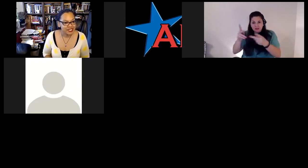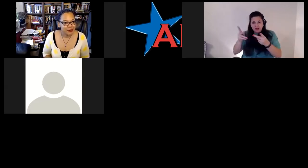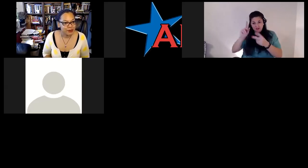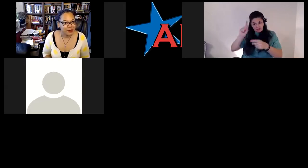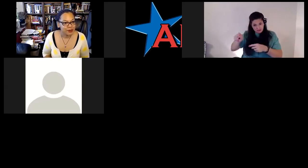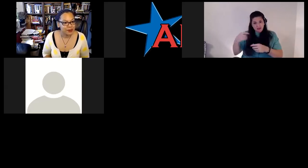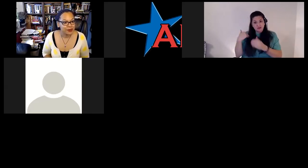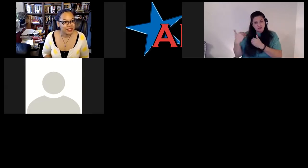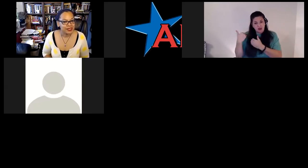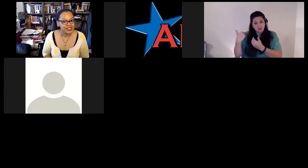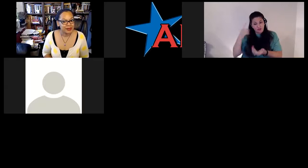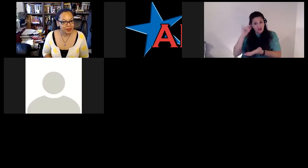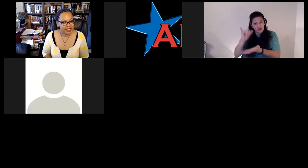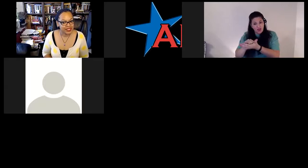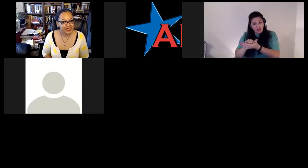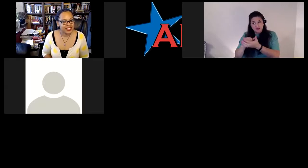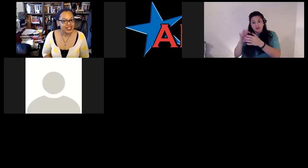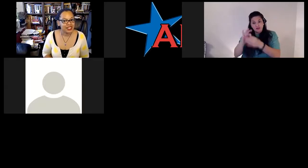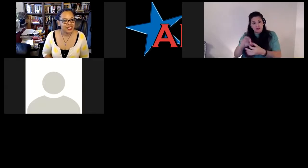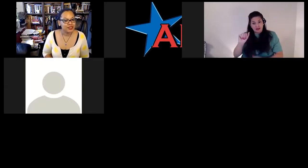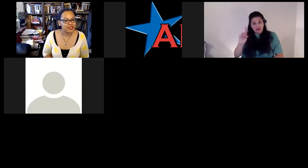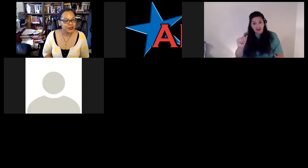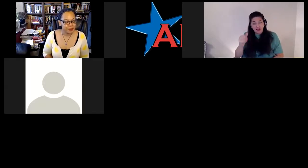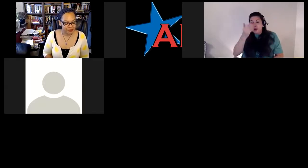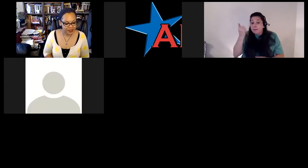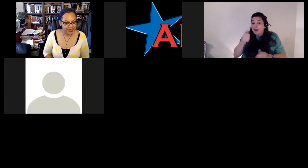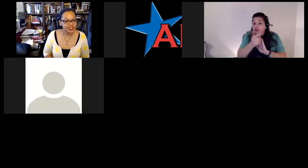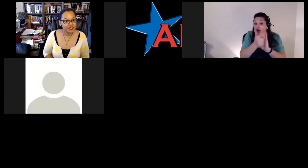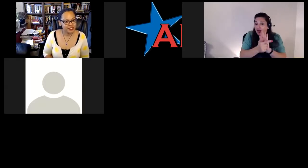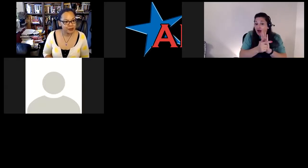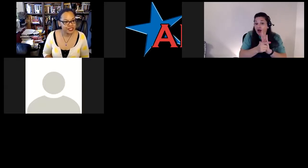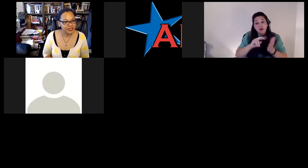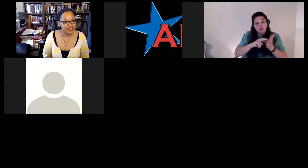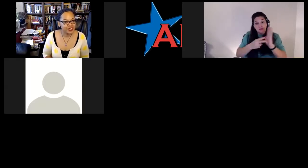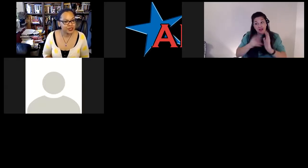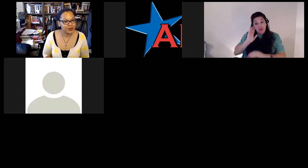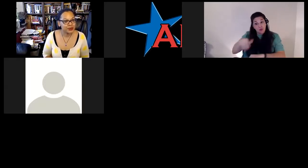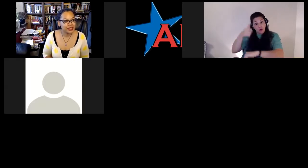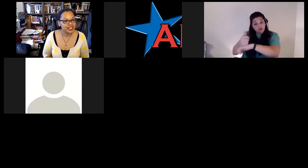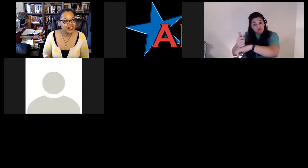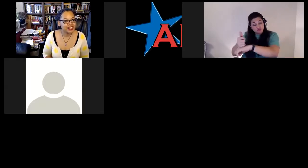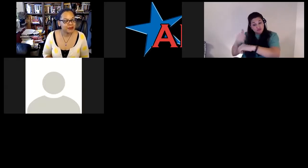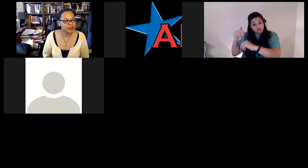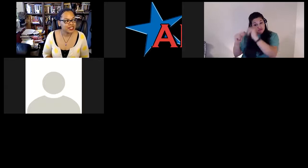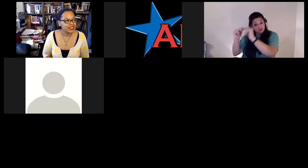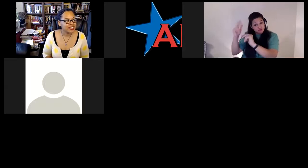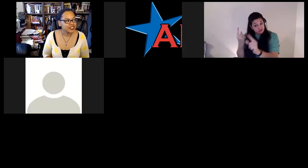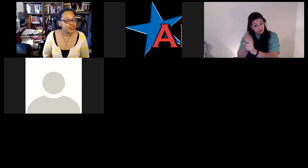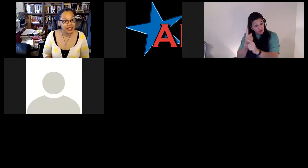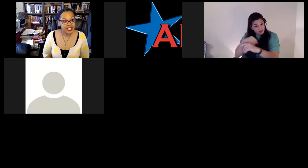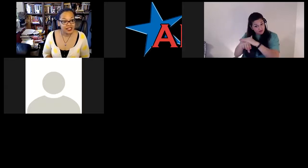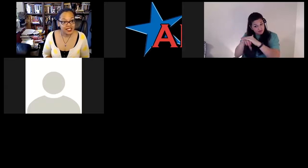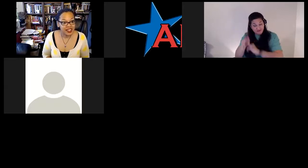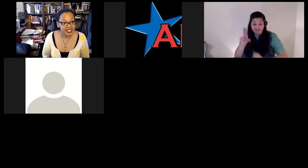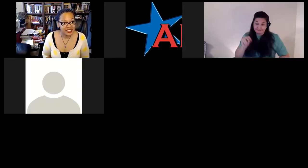necessarily mean people will implement it. So there's also a piece of this too, where